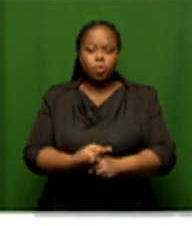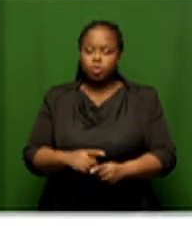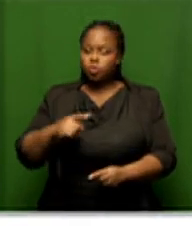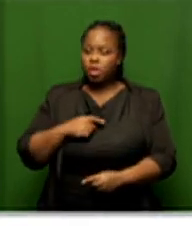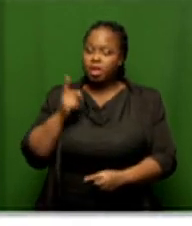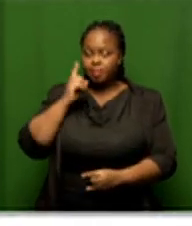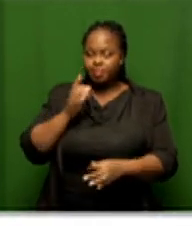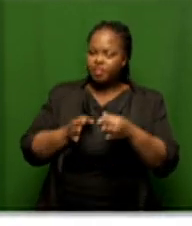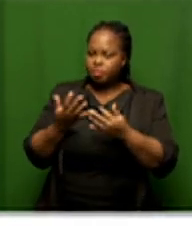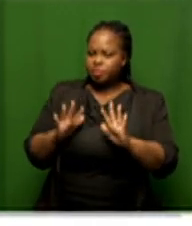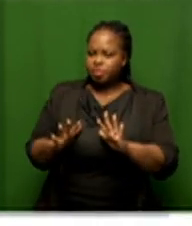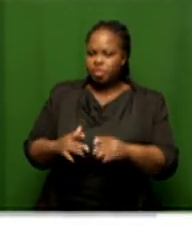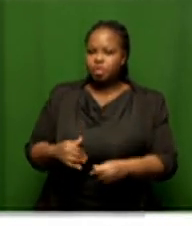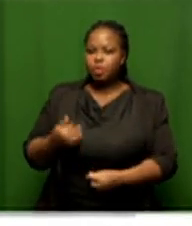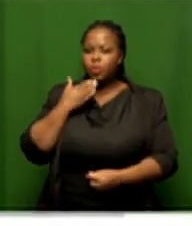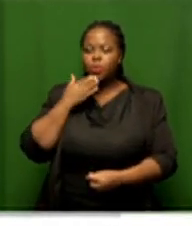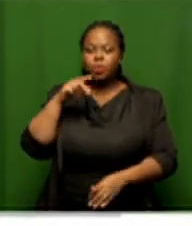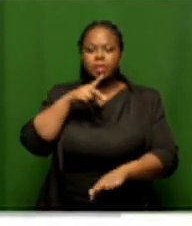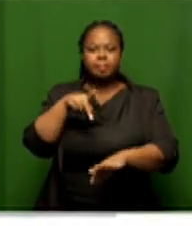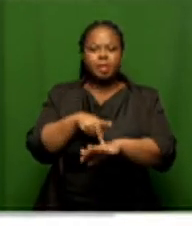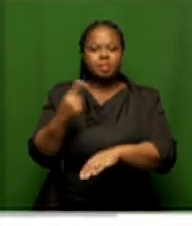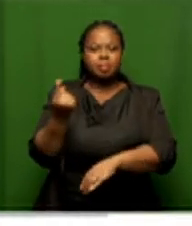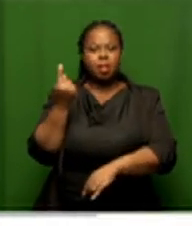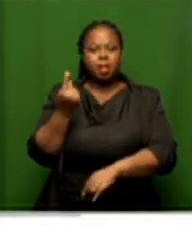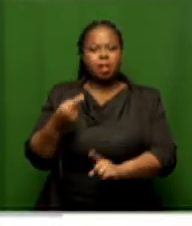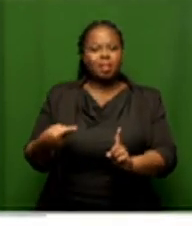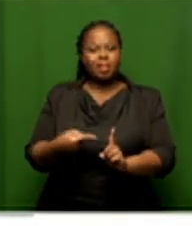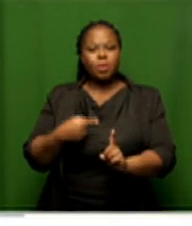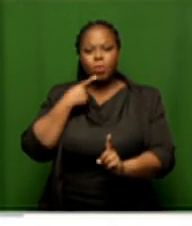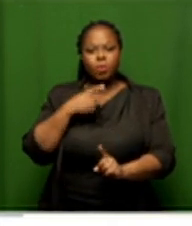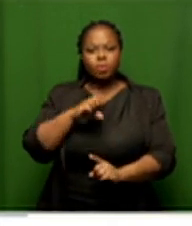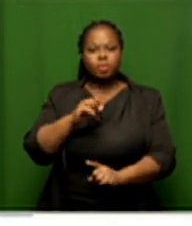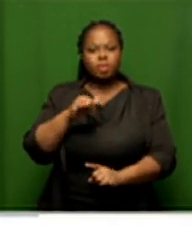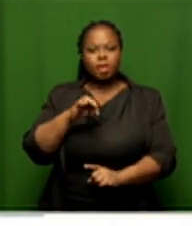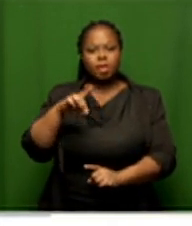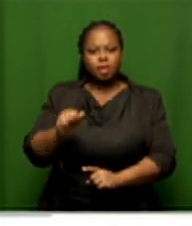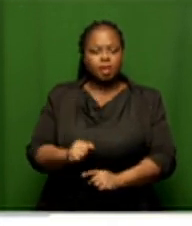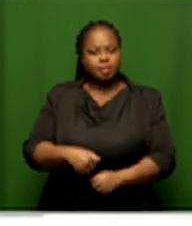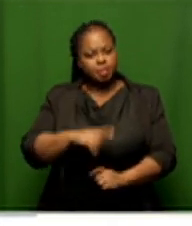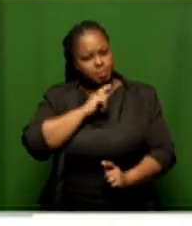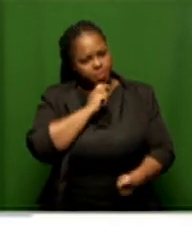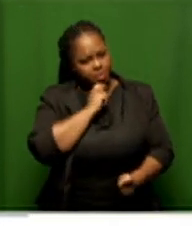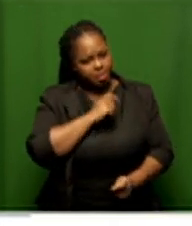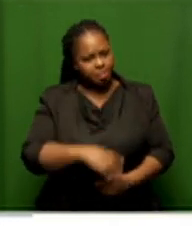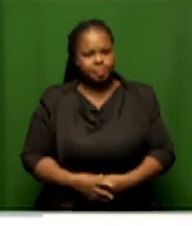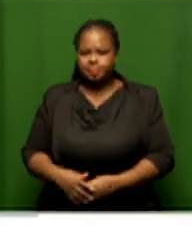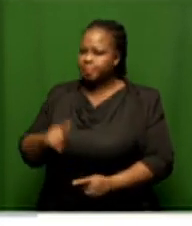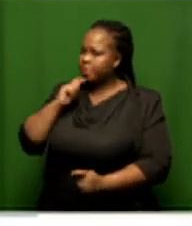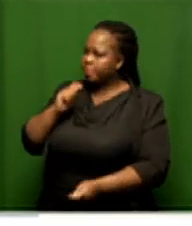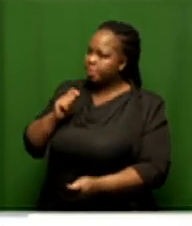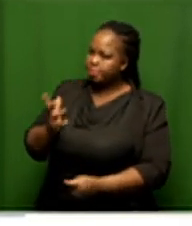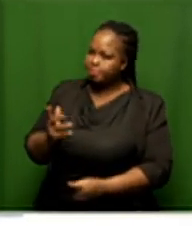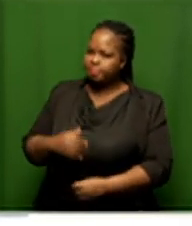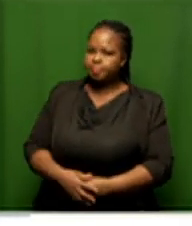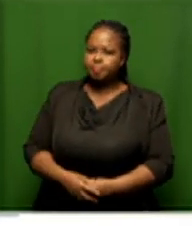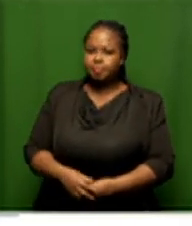just narrated, I have with me the principal of Ohlange Secondary School, Mr. Siyanda Nxumalo. Very good morning to you, sir. Good morning, Sibonga,